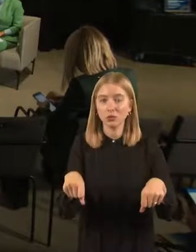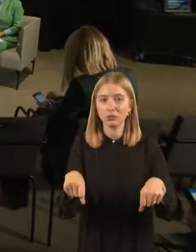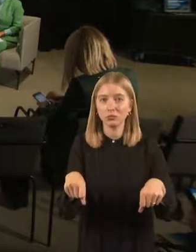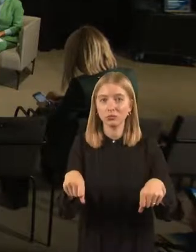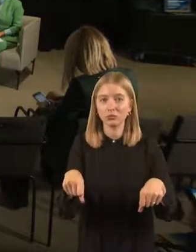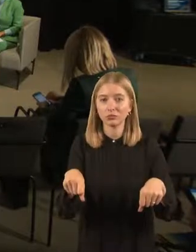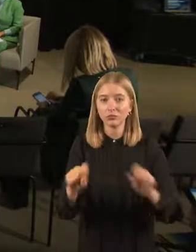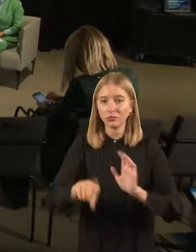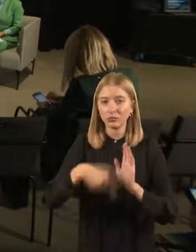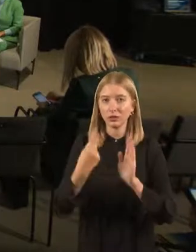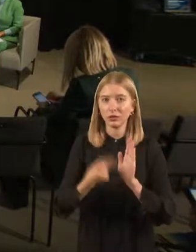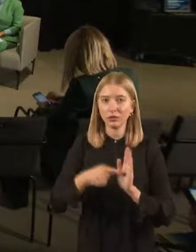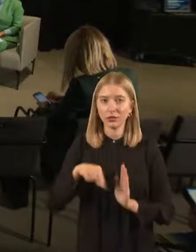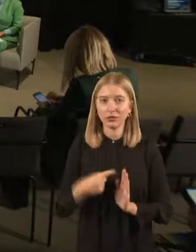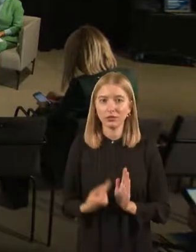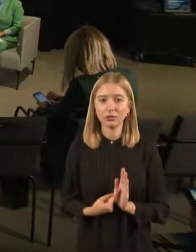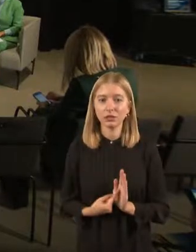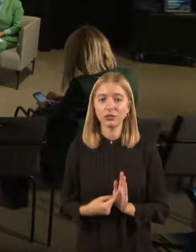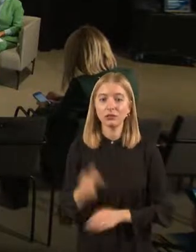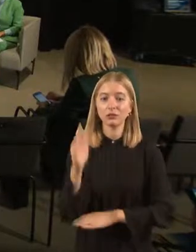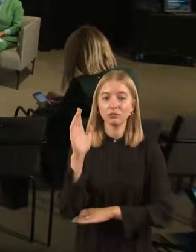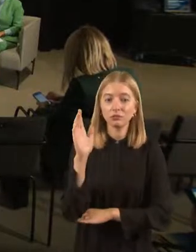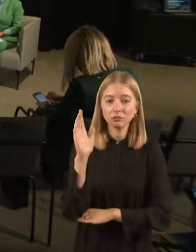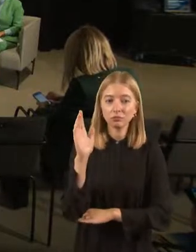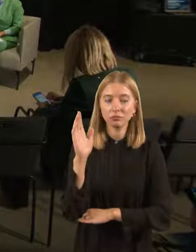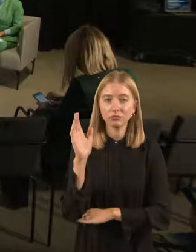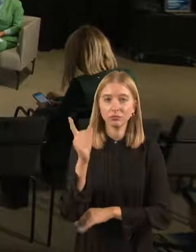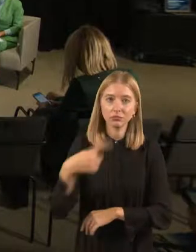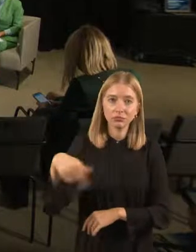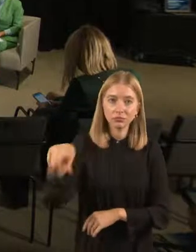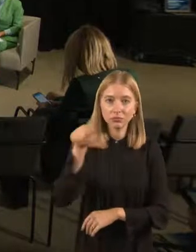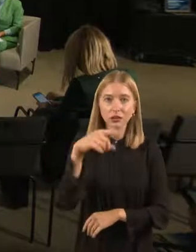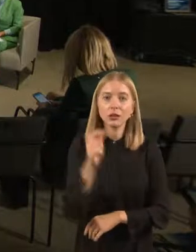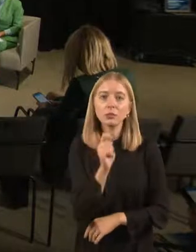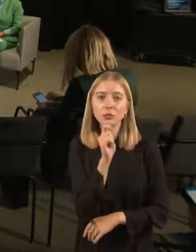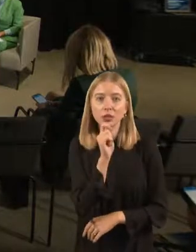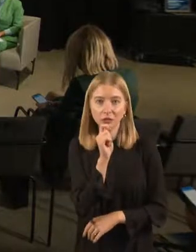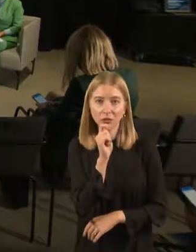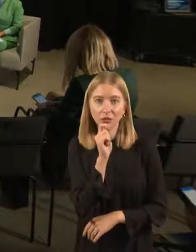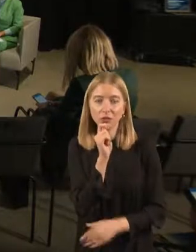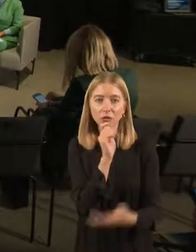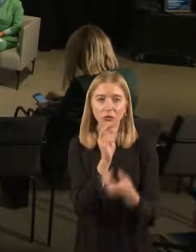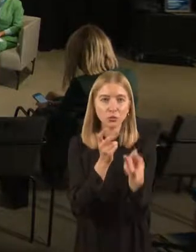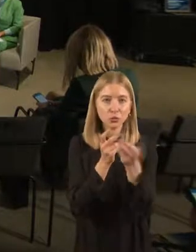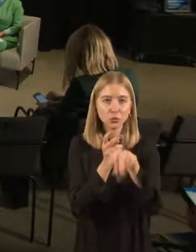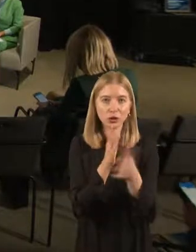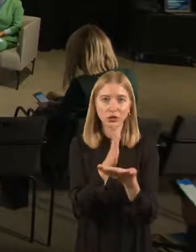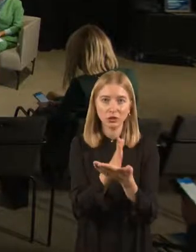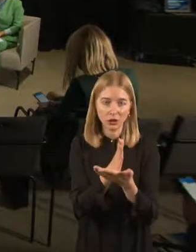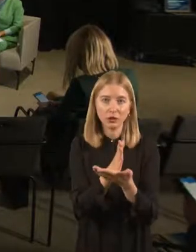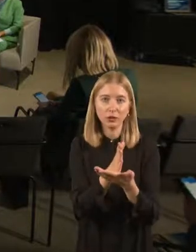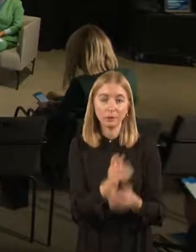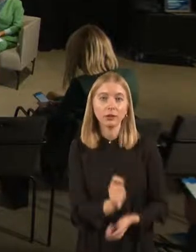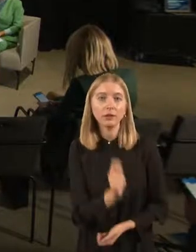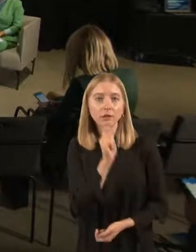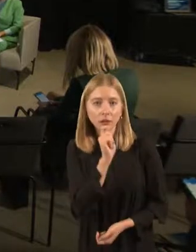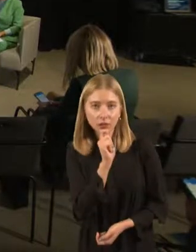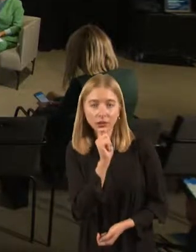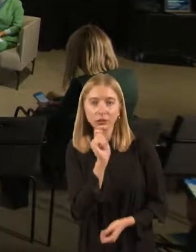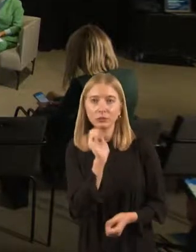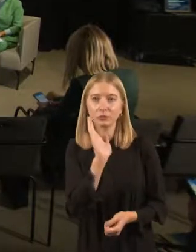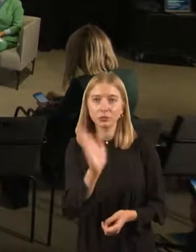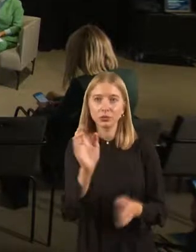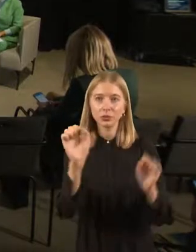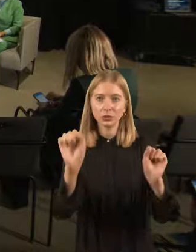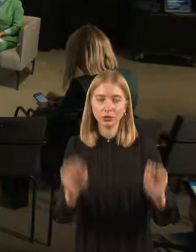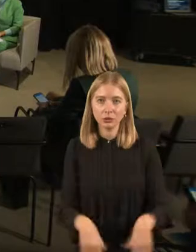the national broadcaster. And if you should have any questions, please raise your hand and use